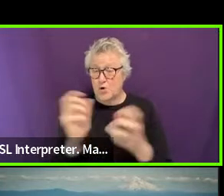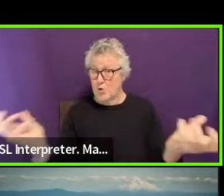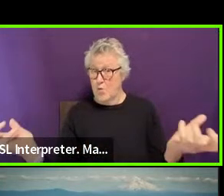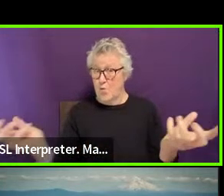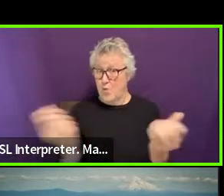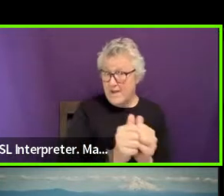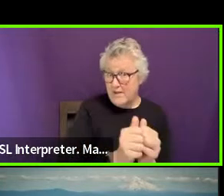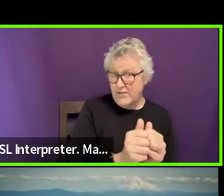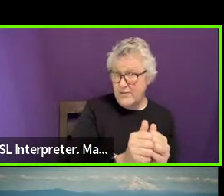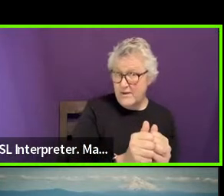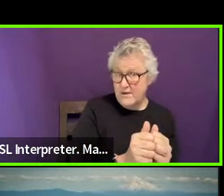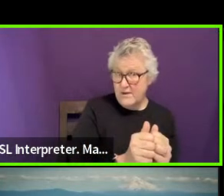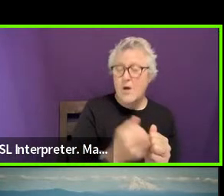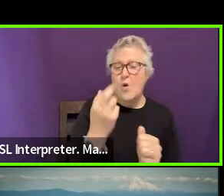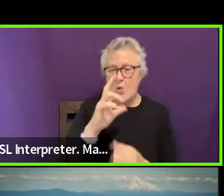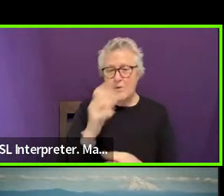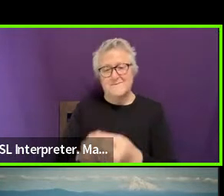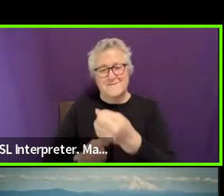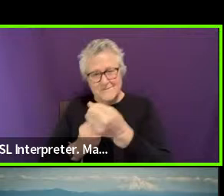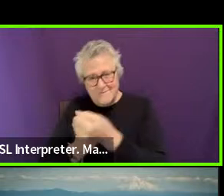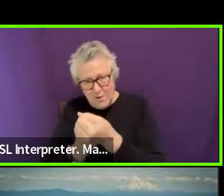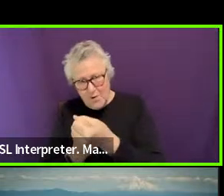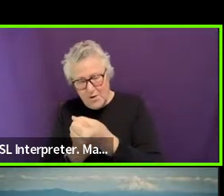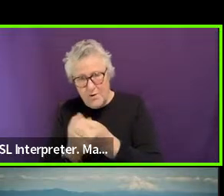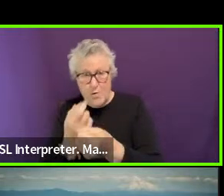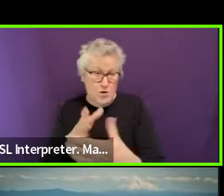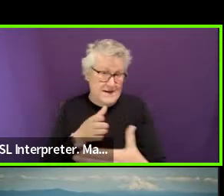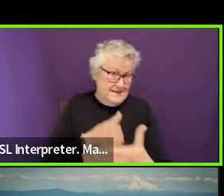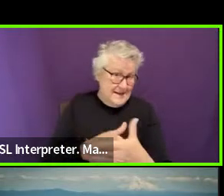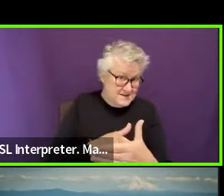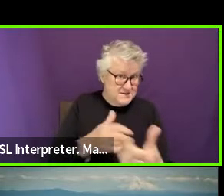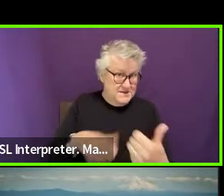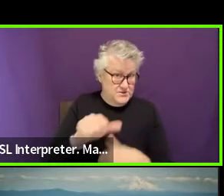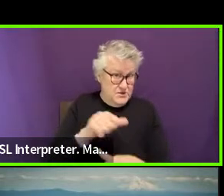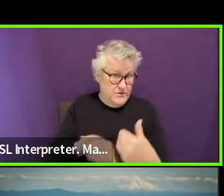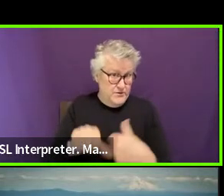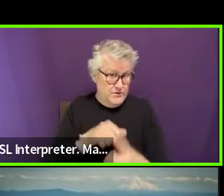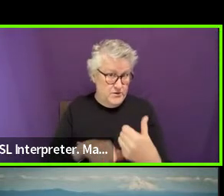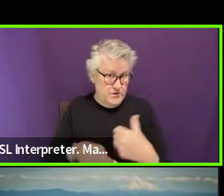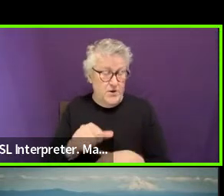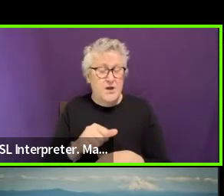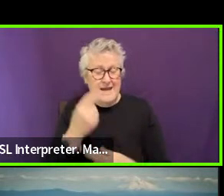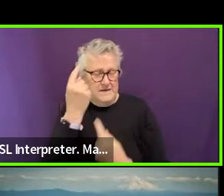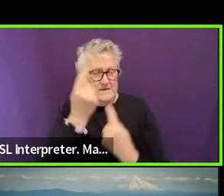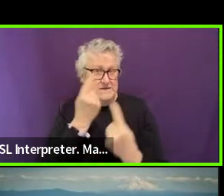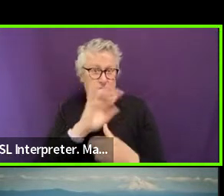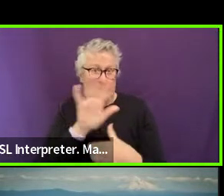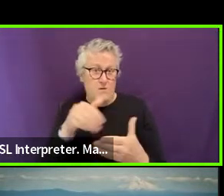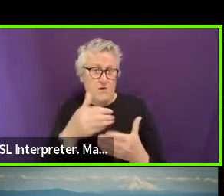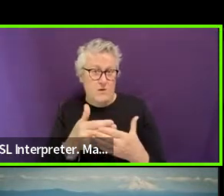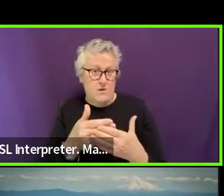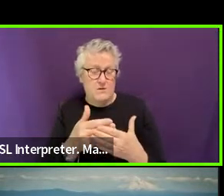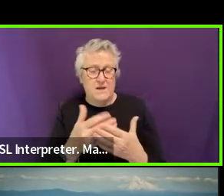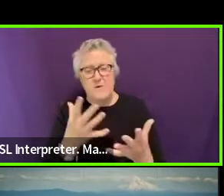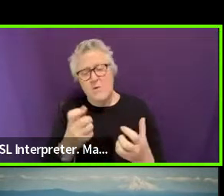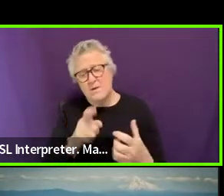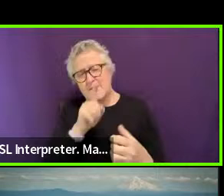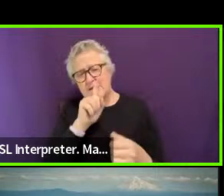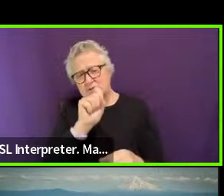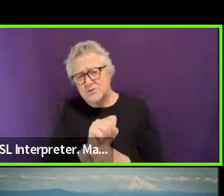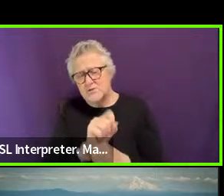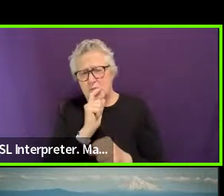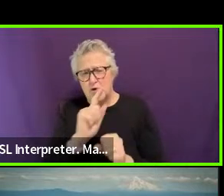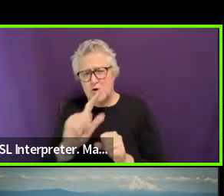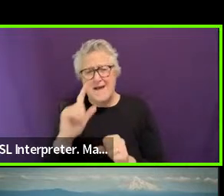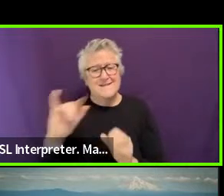And I just want to say, while we're all trying to make sure that we identify a project that can meet the needs